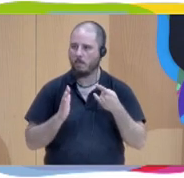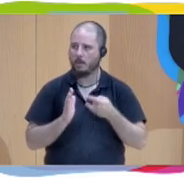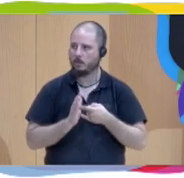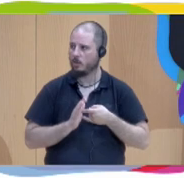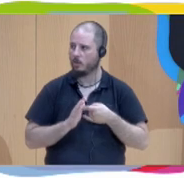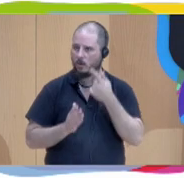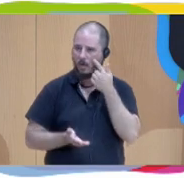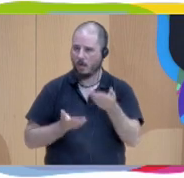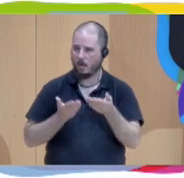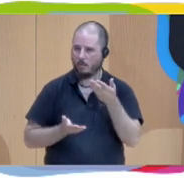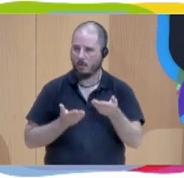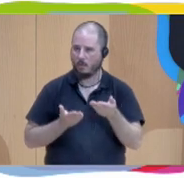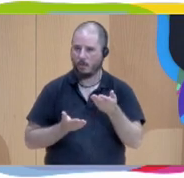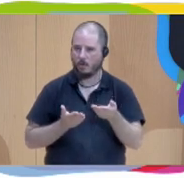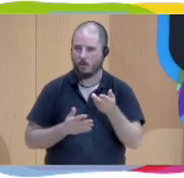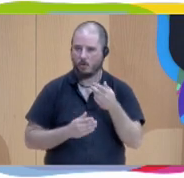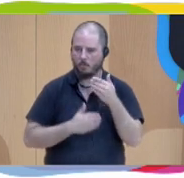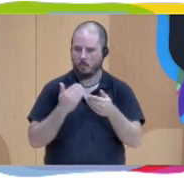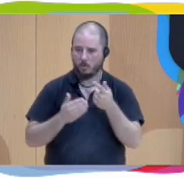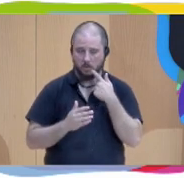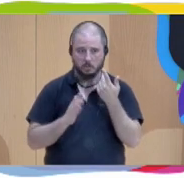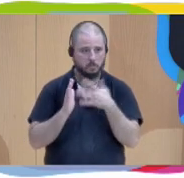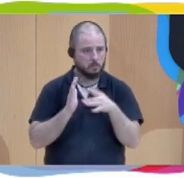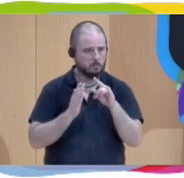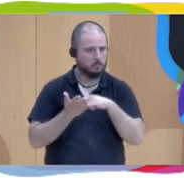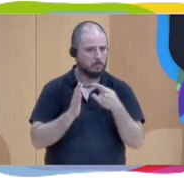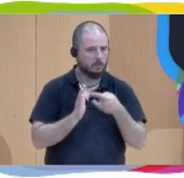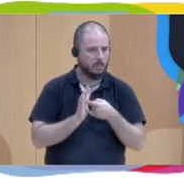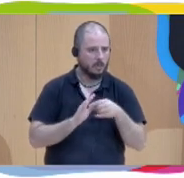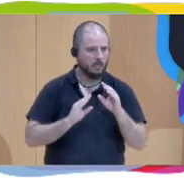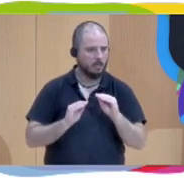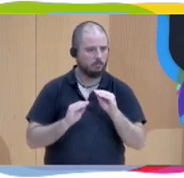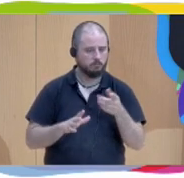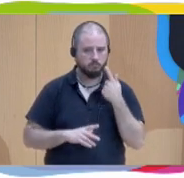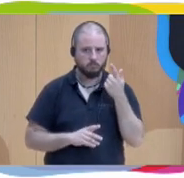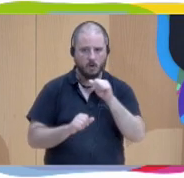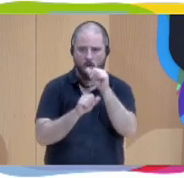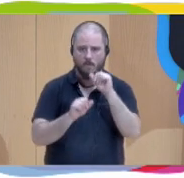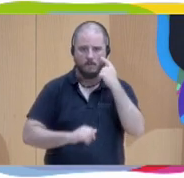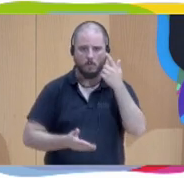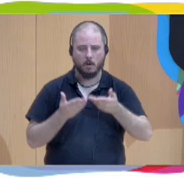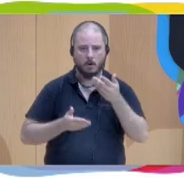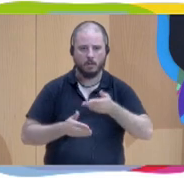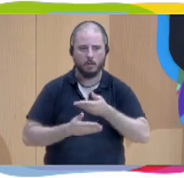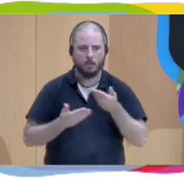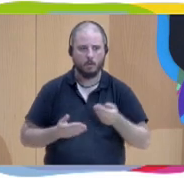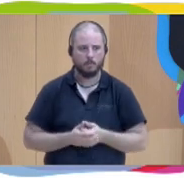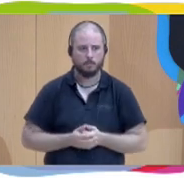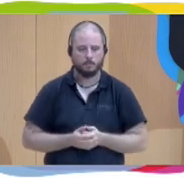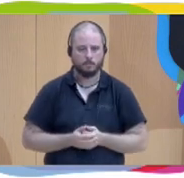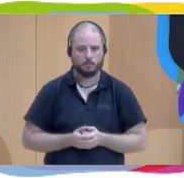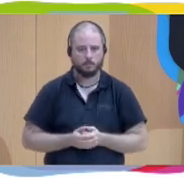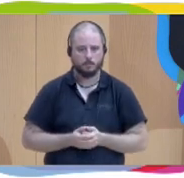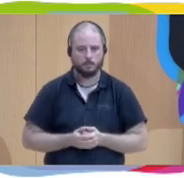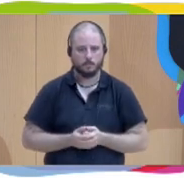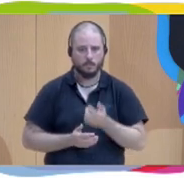utilizado en este proceso? ¿Qué técnicas habéis utilizado de evaluación? Y luego, si habéis encontrado diferencias